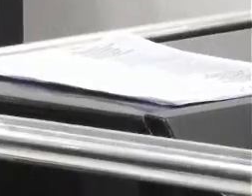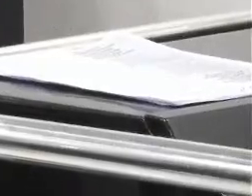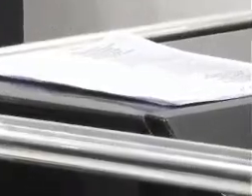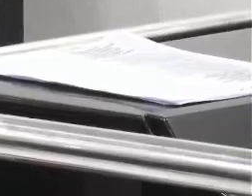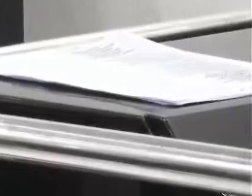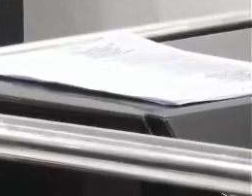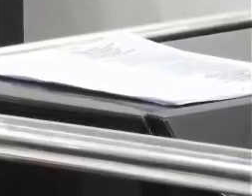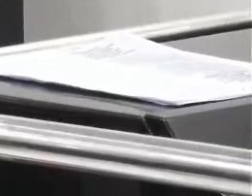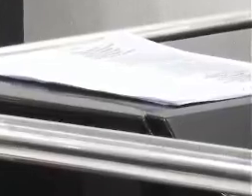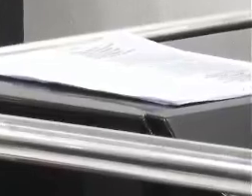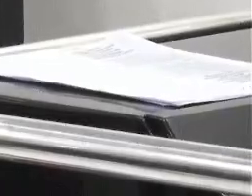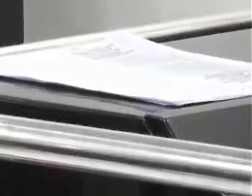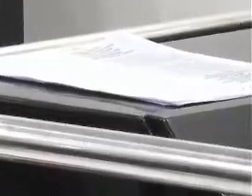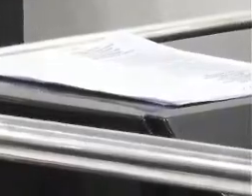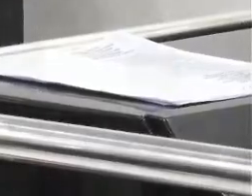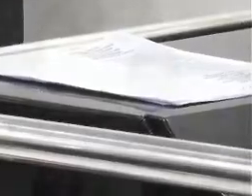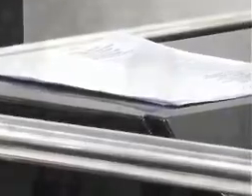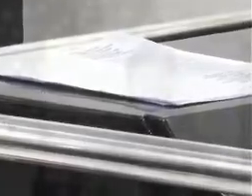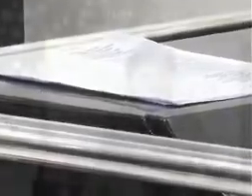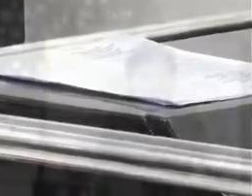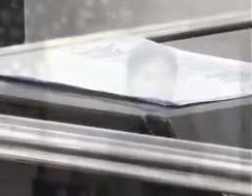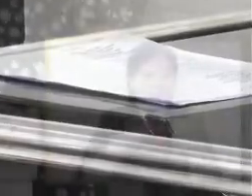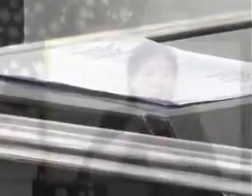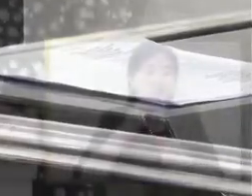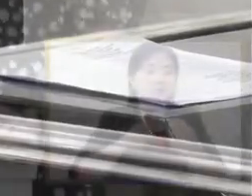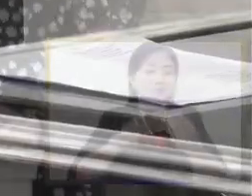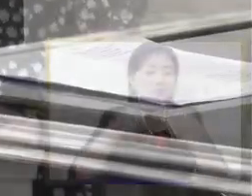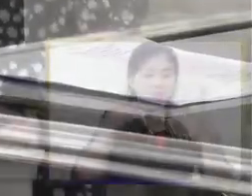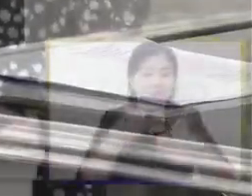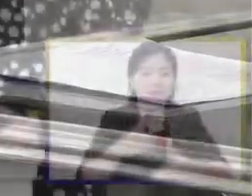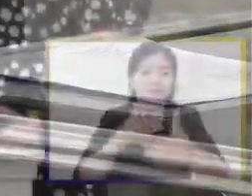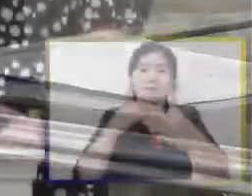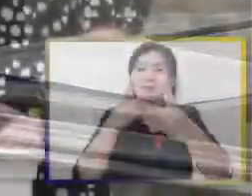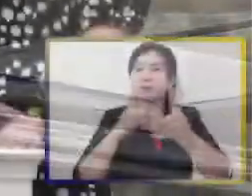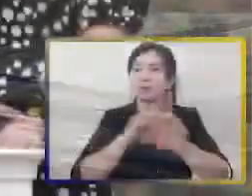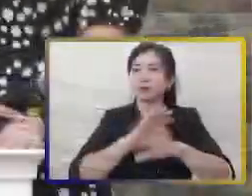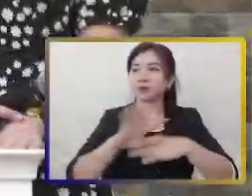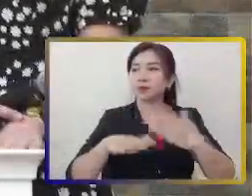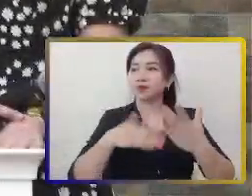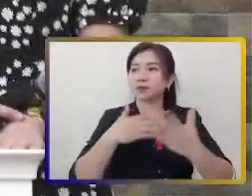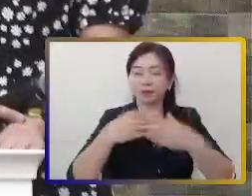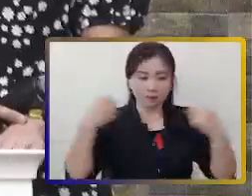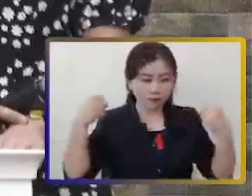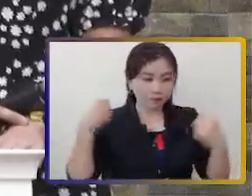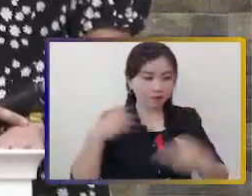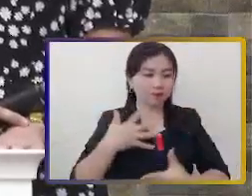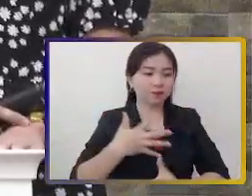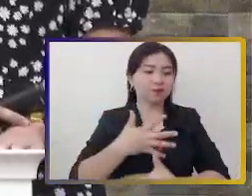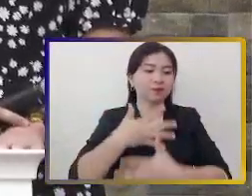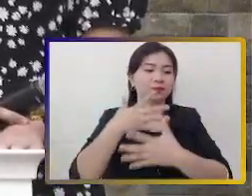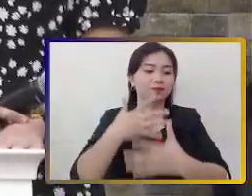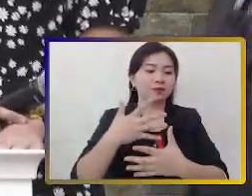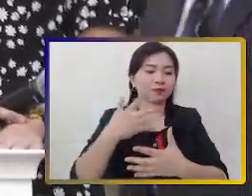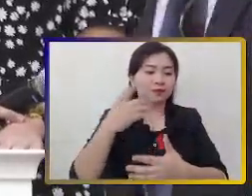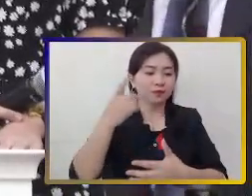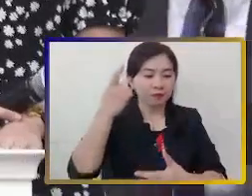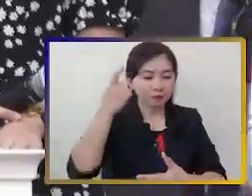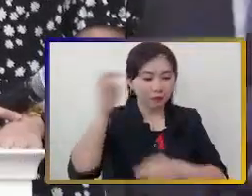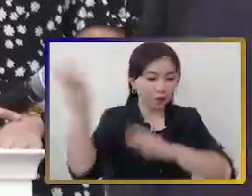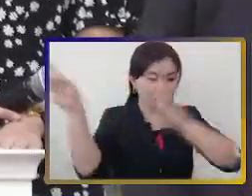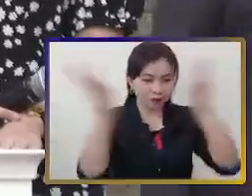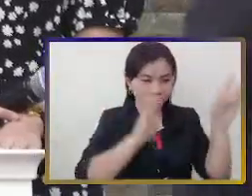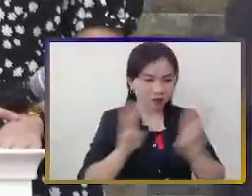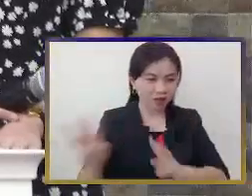When the storm raged about them, the disciples were afraid. For